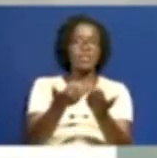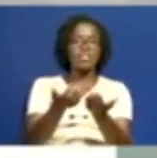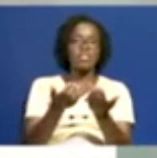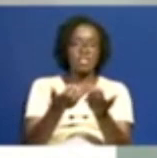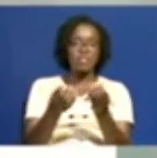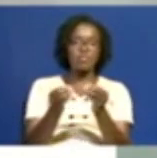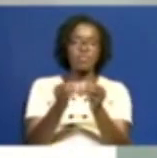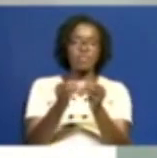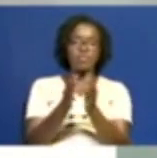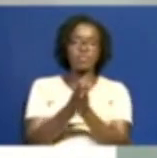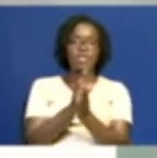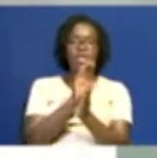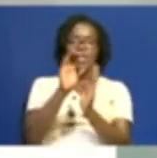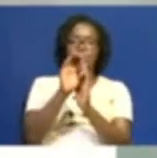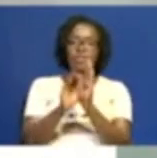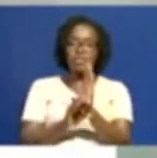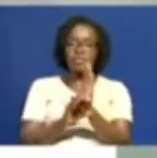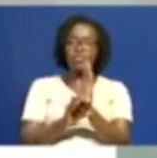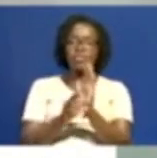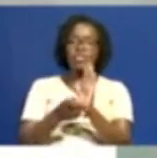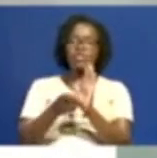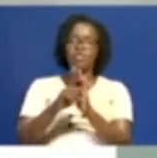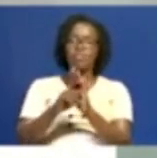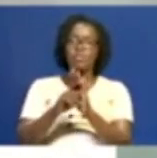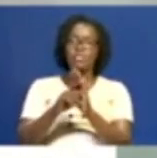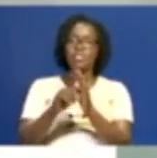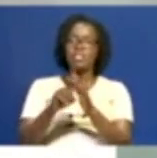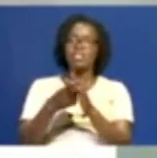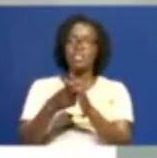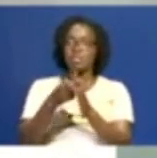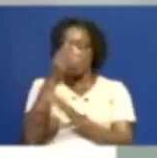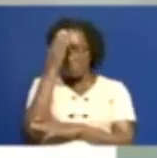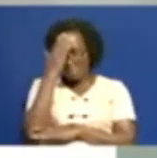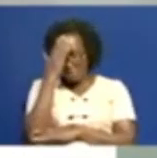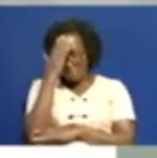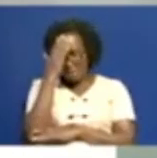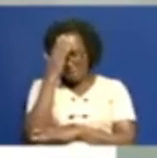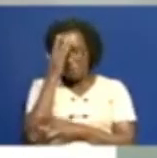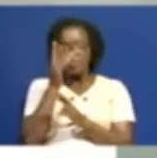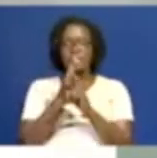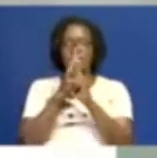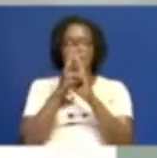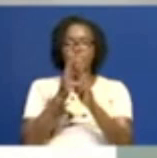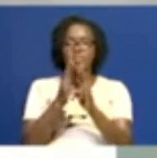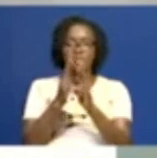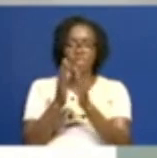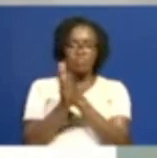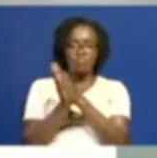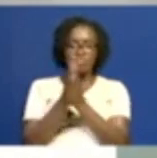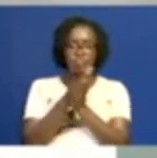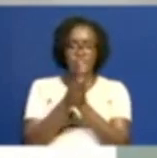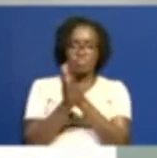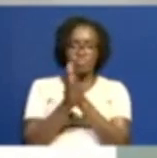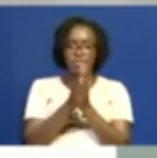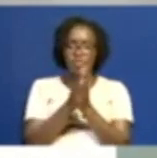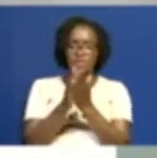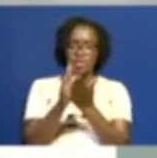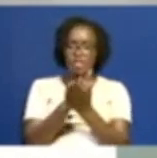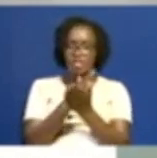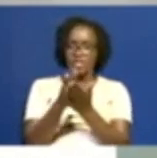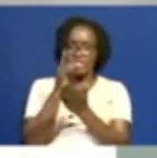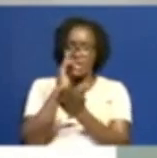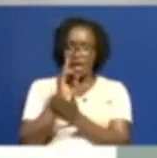meet with the constitutional threshold set to begin on Monday. Our reporter, Khalid Abdullahi, looks at